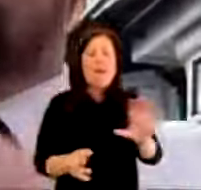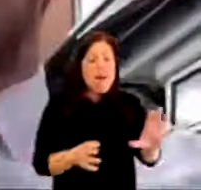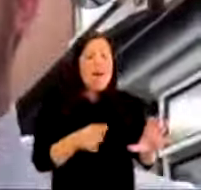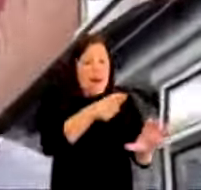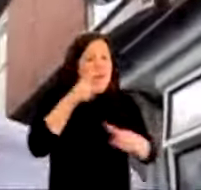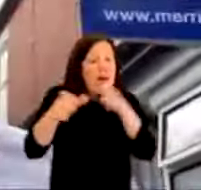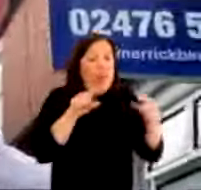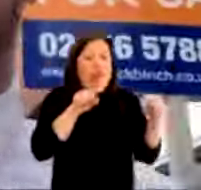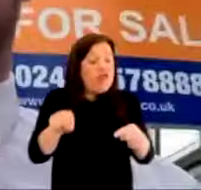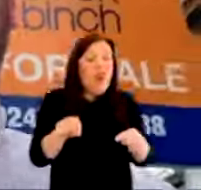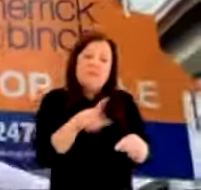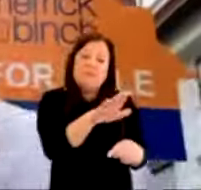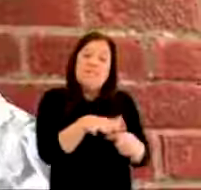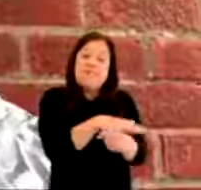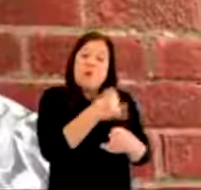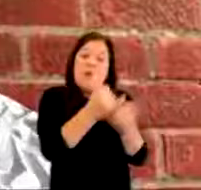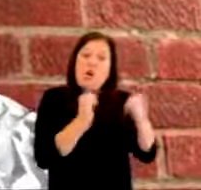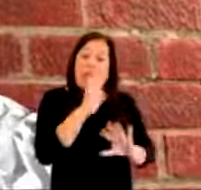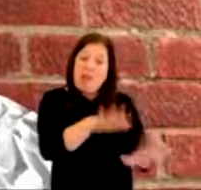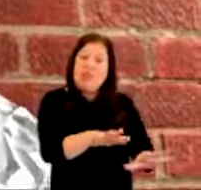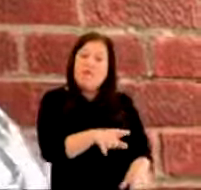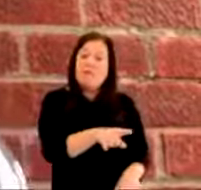just making things worse.